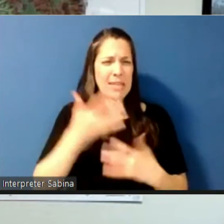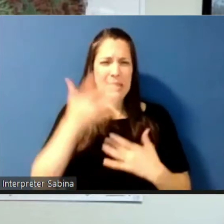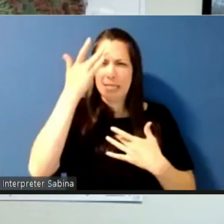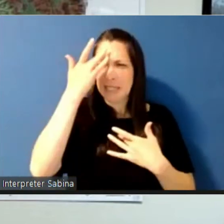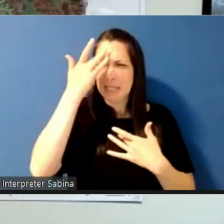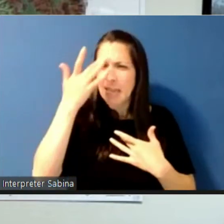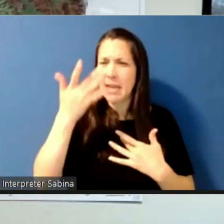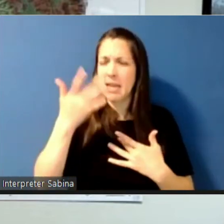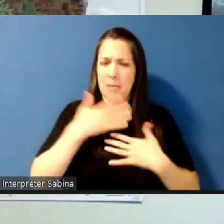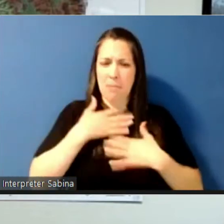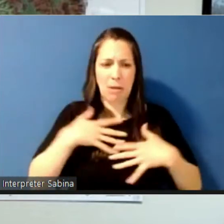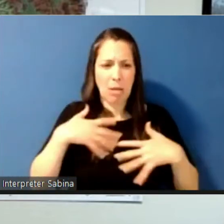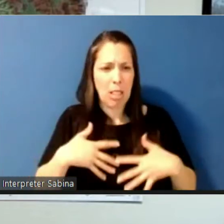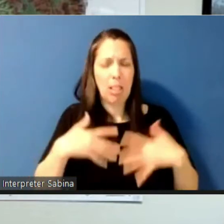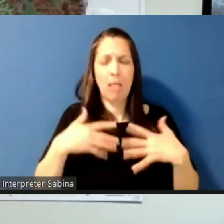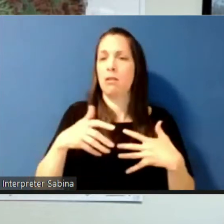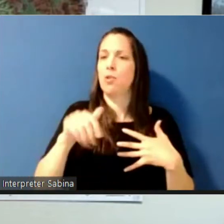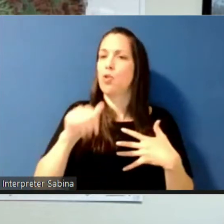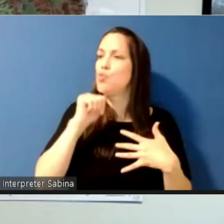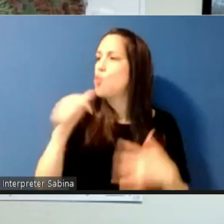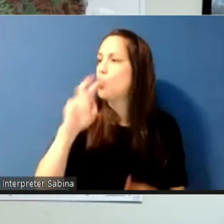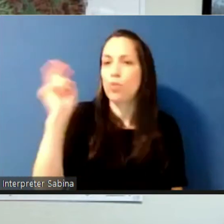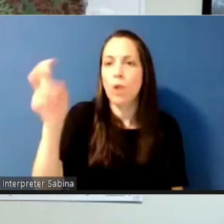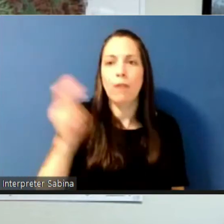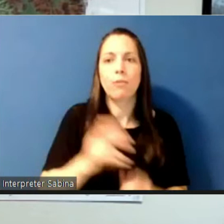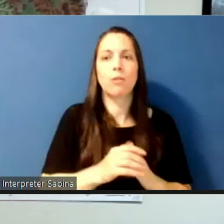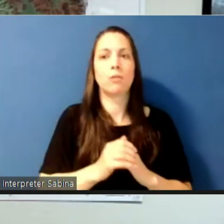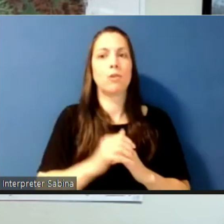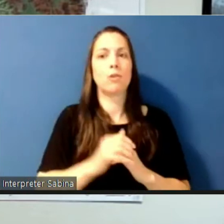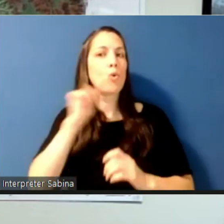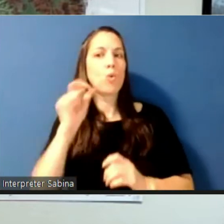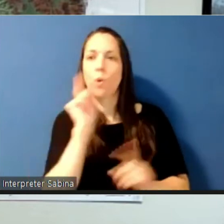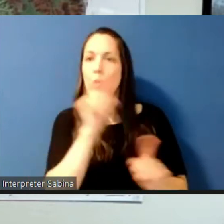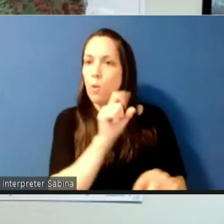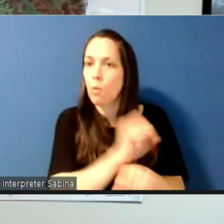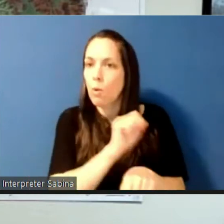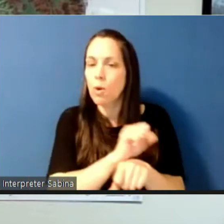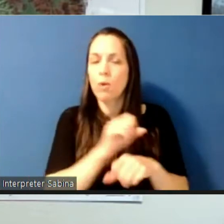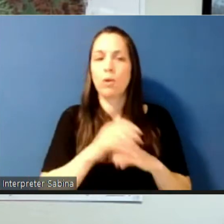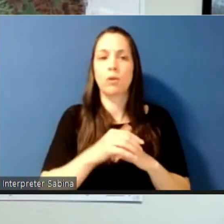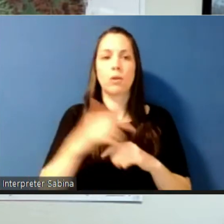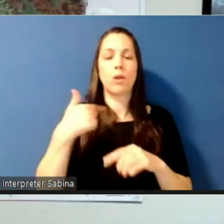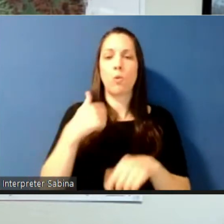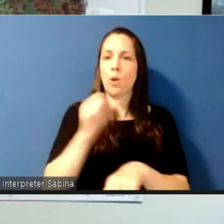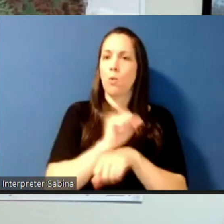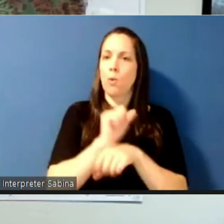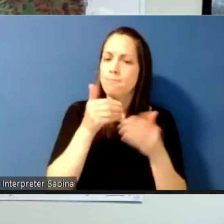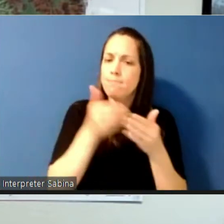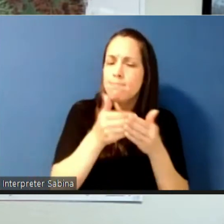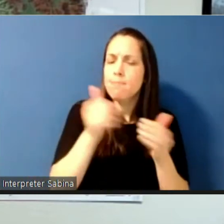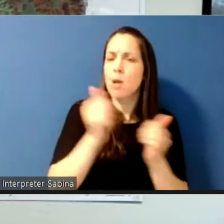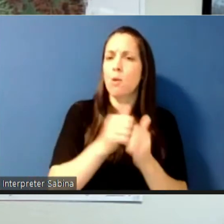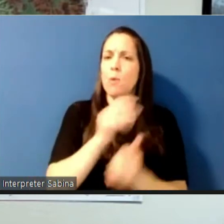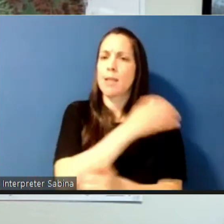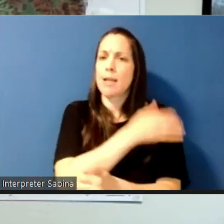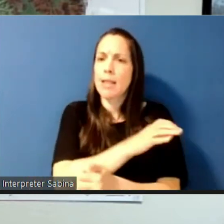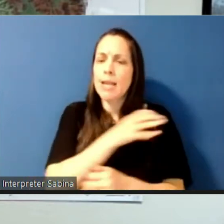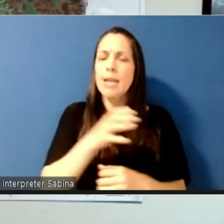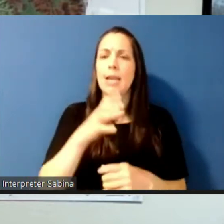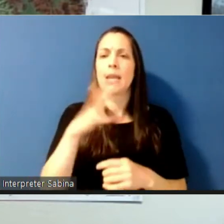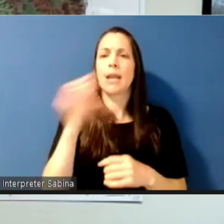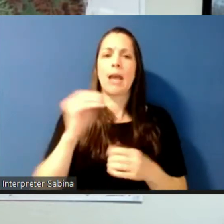don't go to work. We're working more closely with our hospital and clinic partners to get fully prepared for a larger